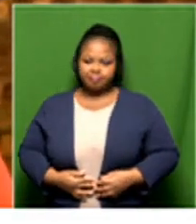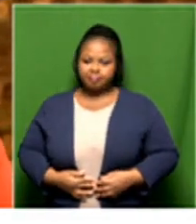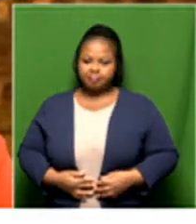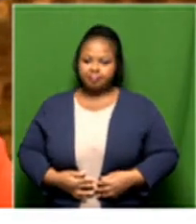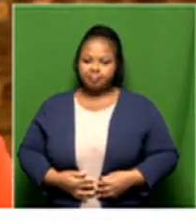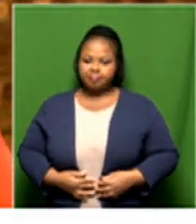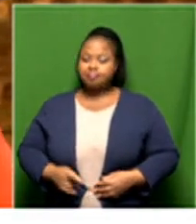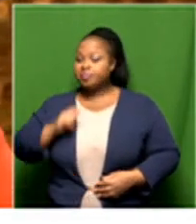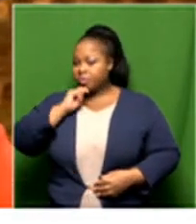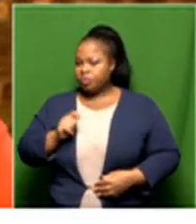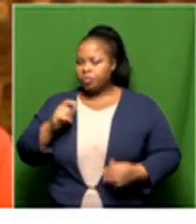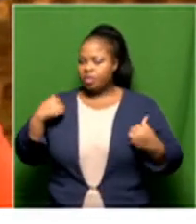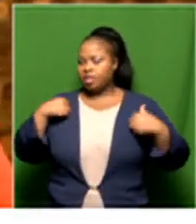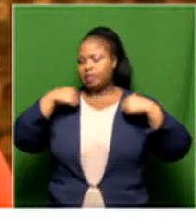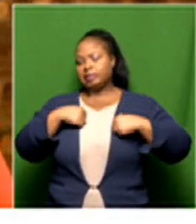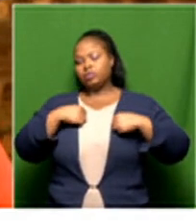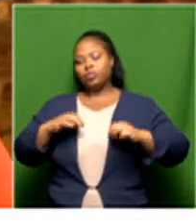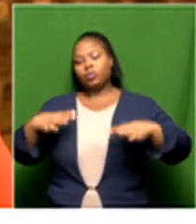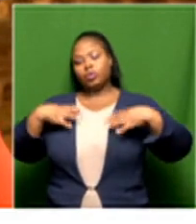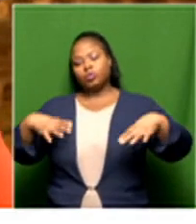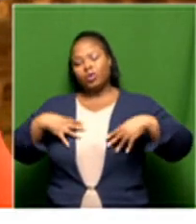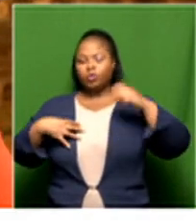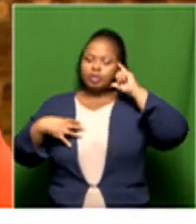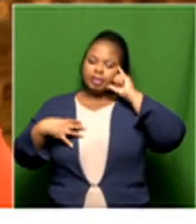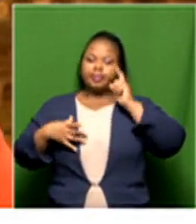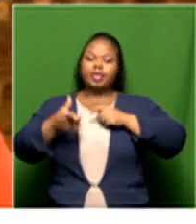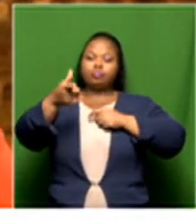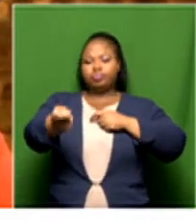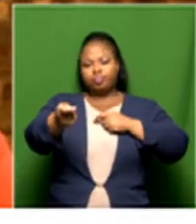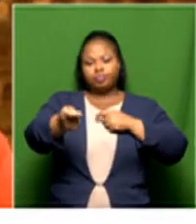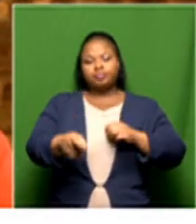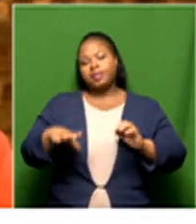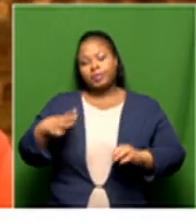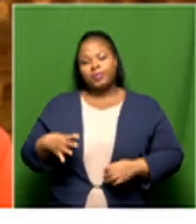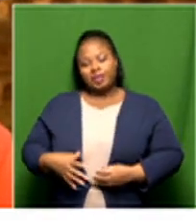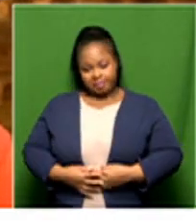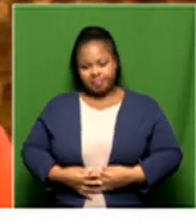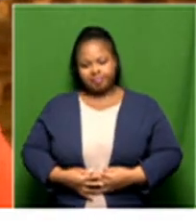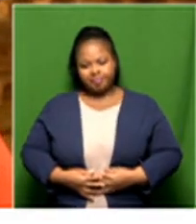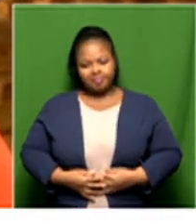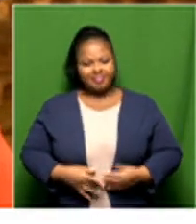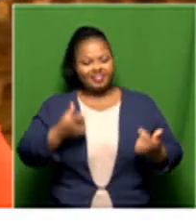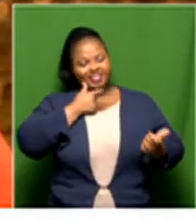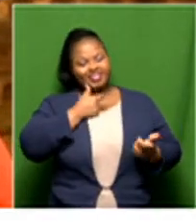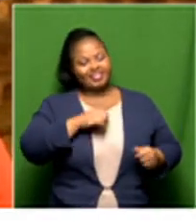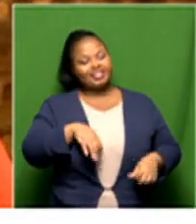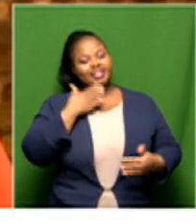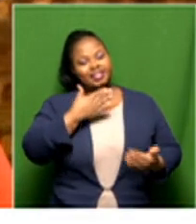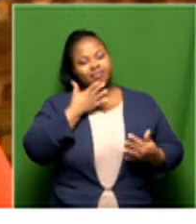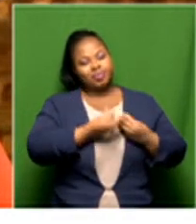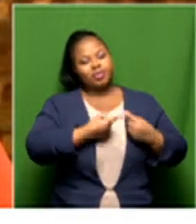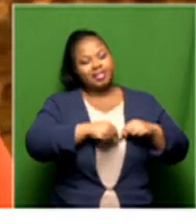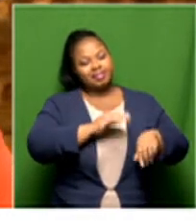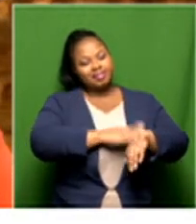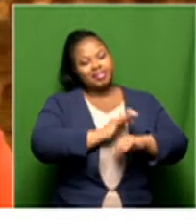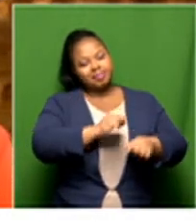You just have to slip on your pajamas and your slippers and you go straight to the lounge and that's your seat. Great chatting to you, Kevin. Thank you so